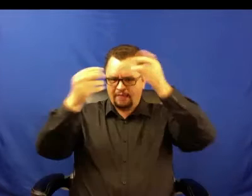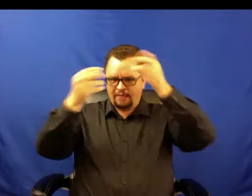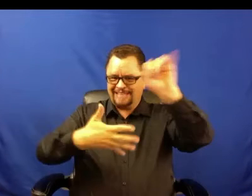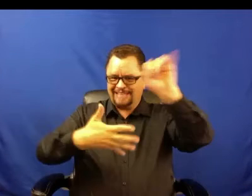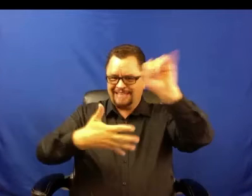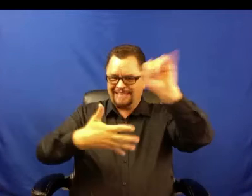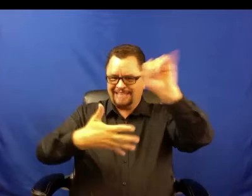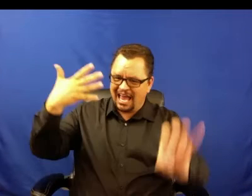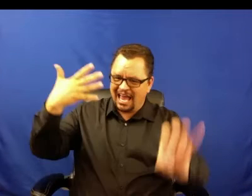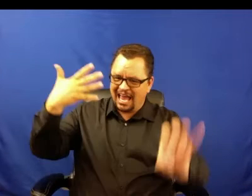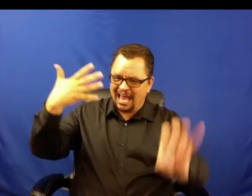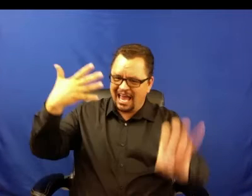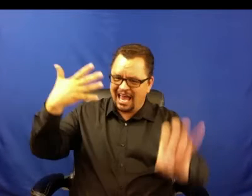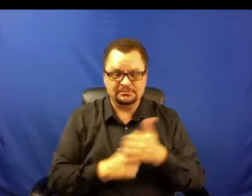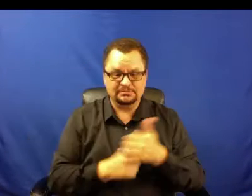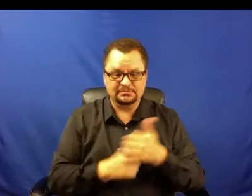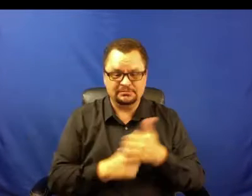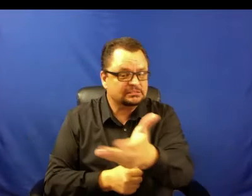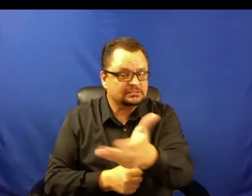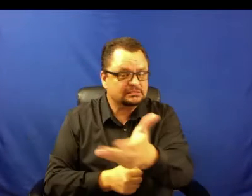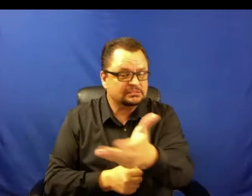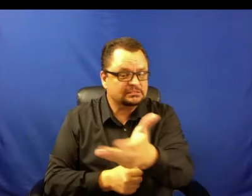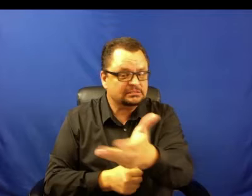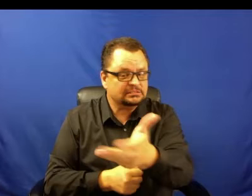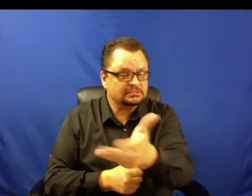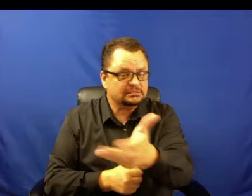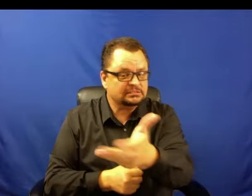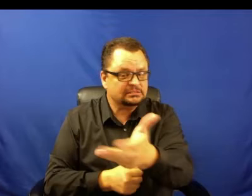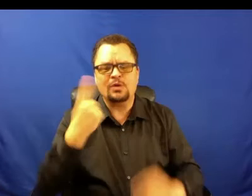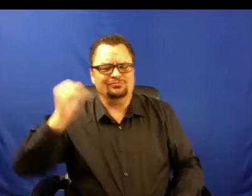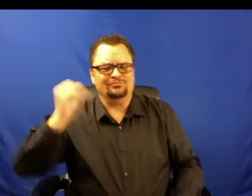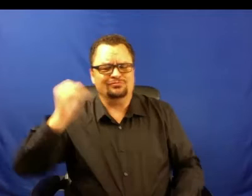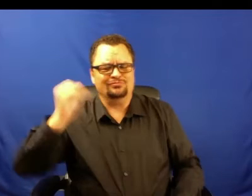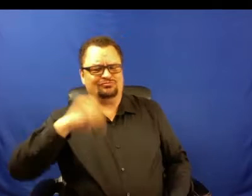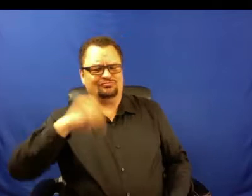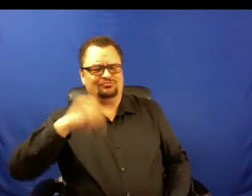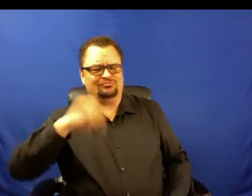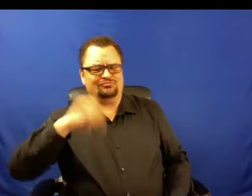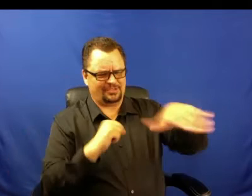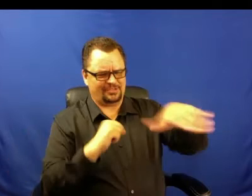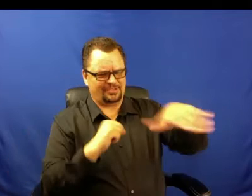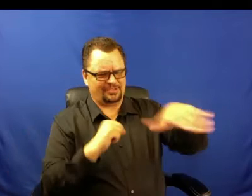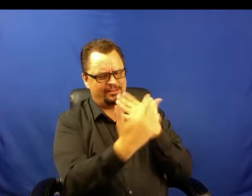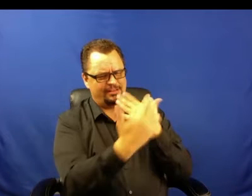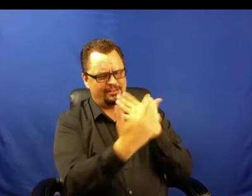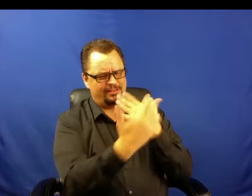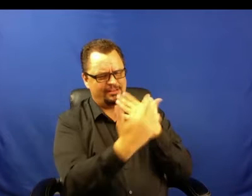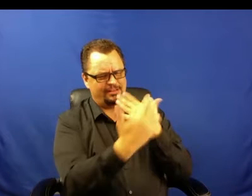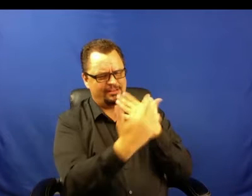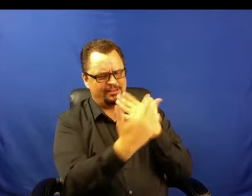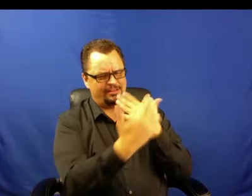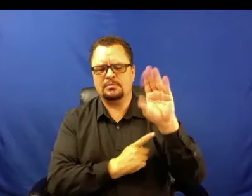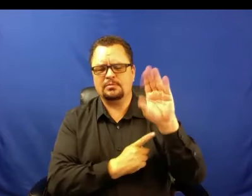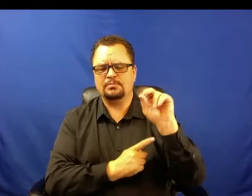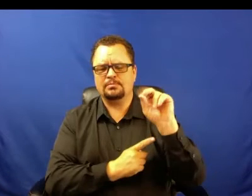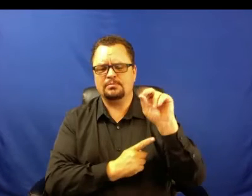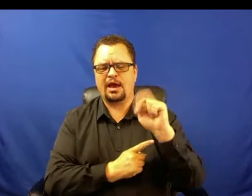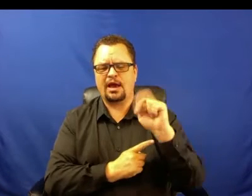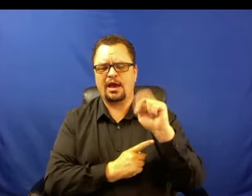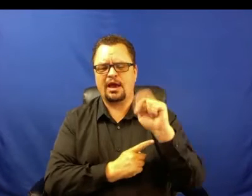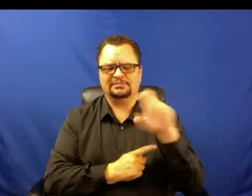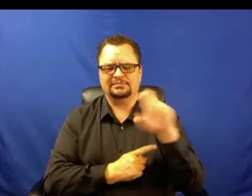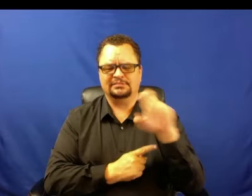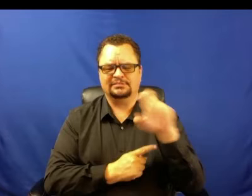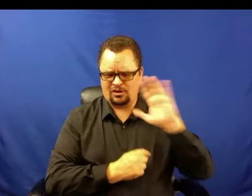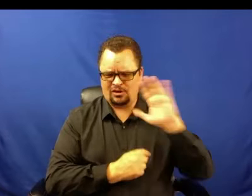do. I'd just like to thank Dr. Burke-Hansel for her courage to require masking in her school district. So thank